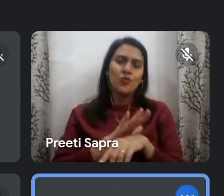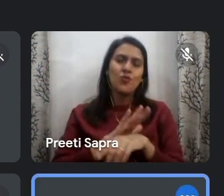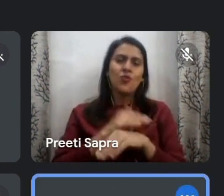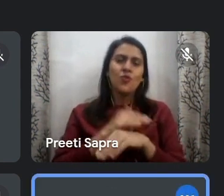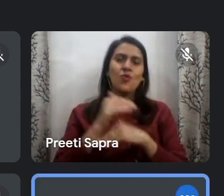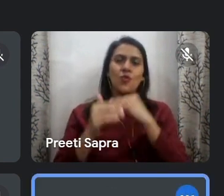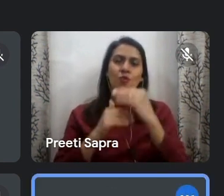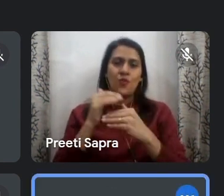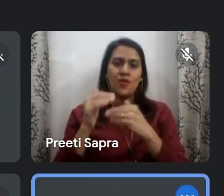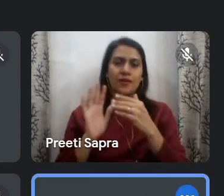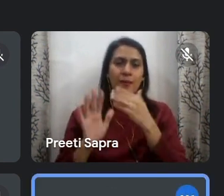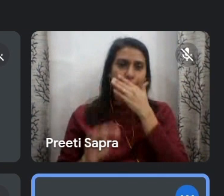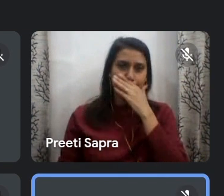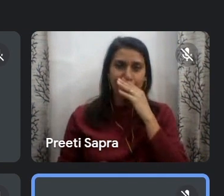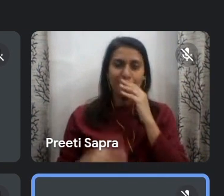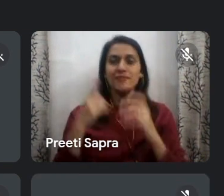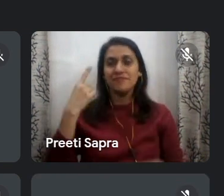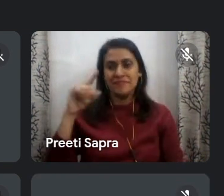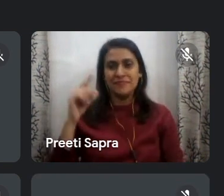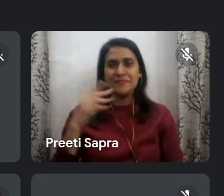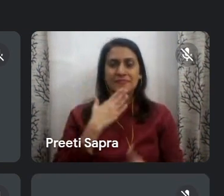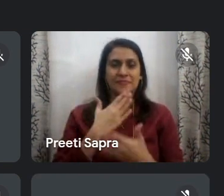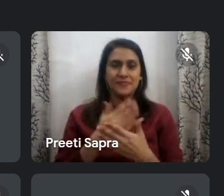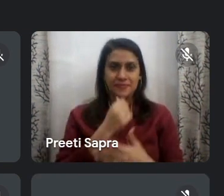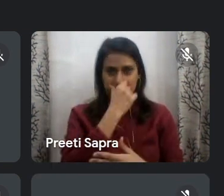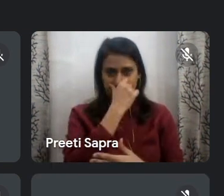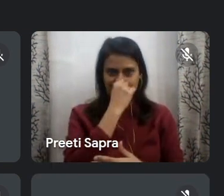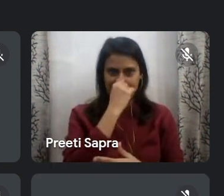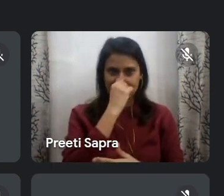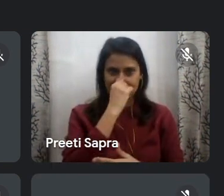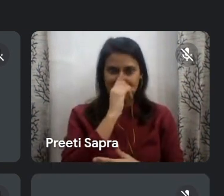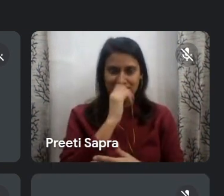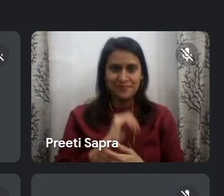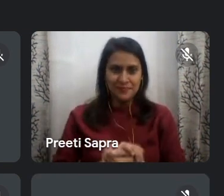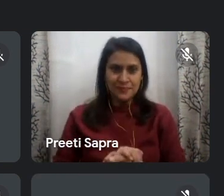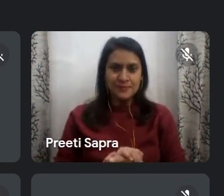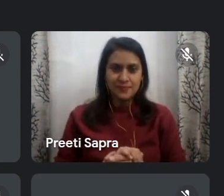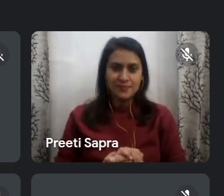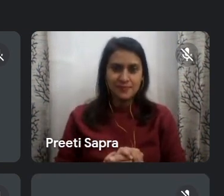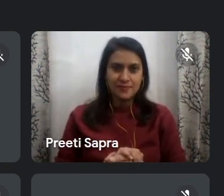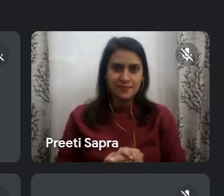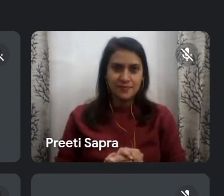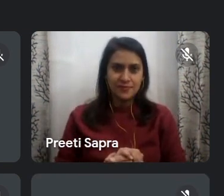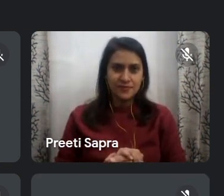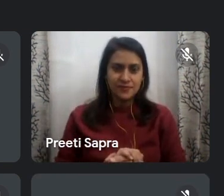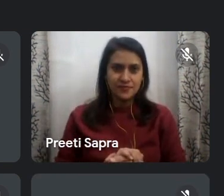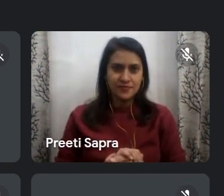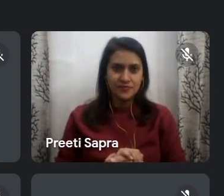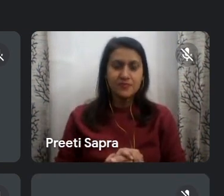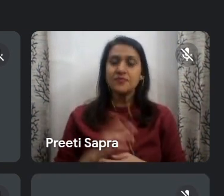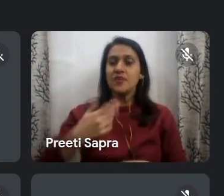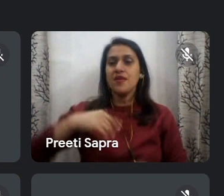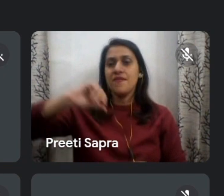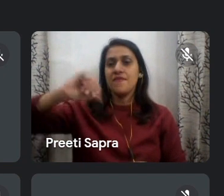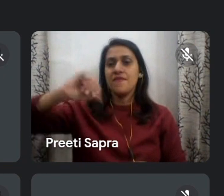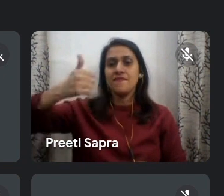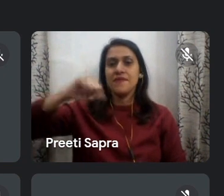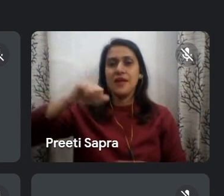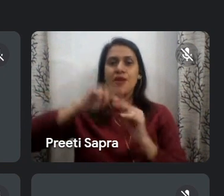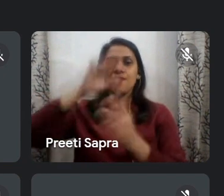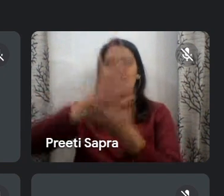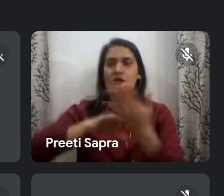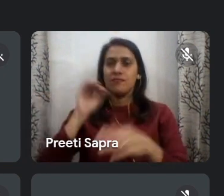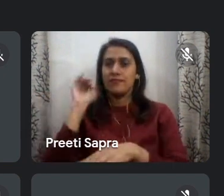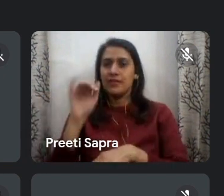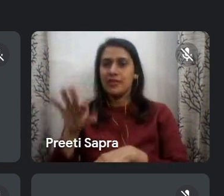for that. Right. So, yes, we'll take in questions. I'm going to again paste the feedback form, the link